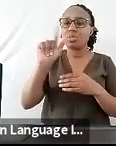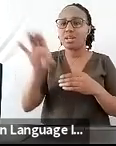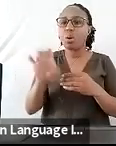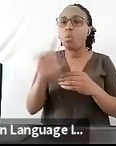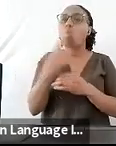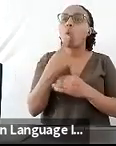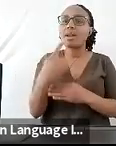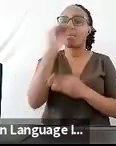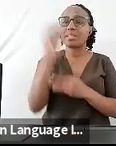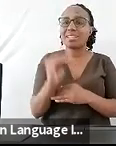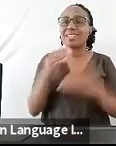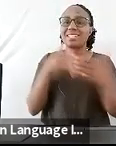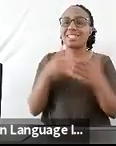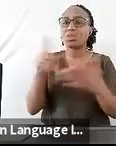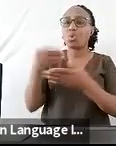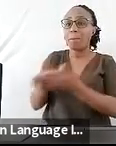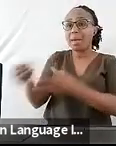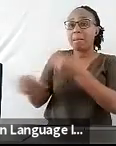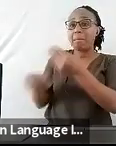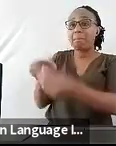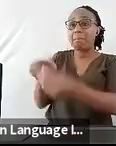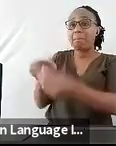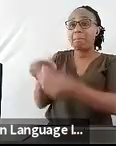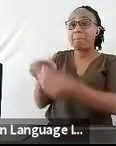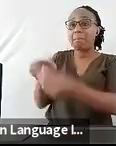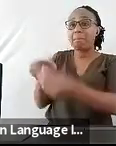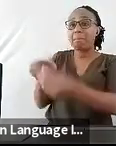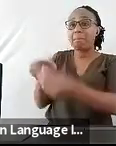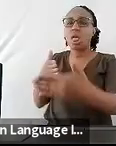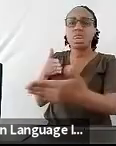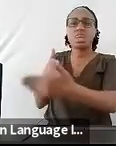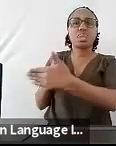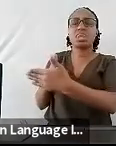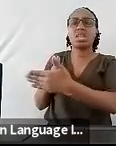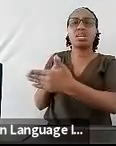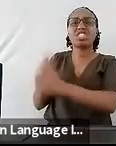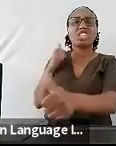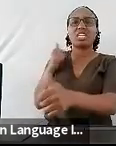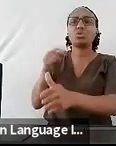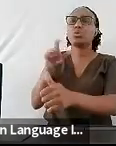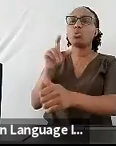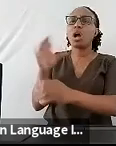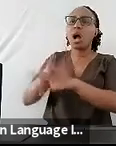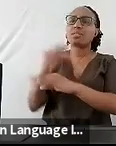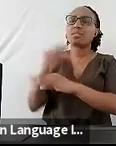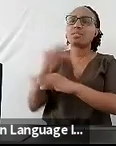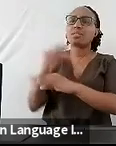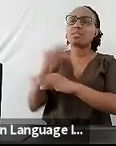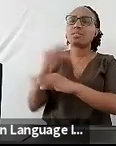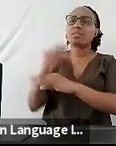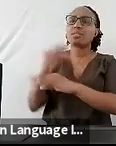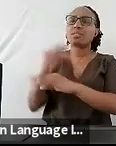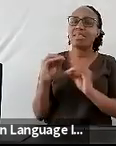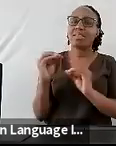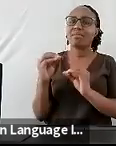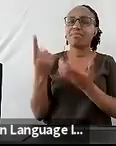rejected. And you don't get a refund. You don't get even, you know, like points, frequent flyer points. You applied, you know, the next one will be